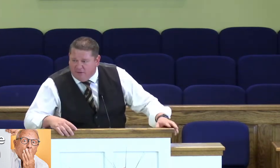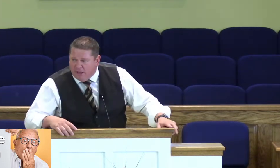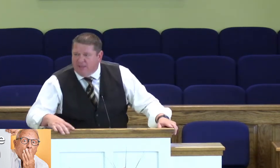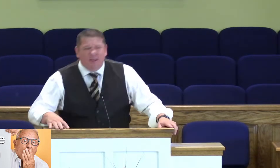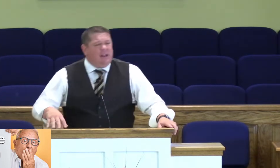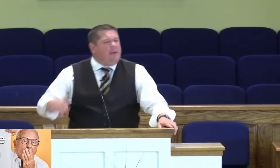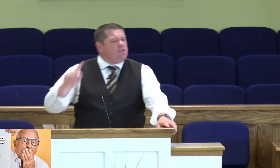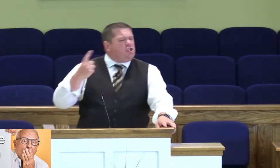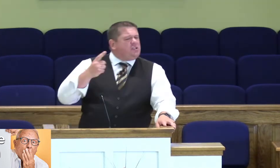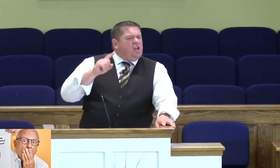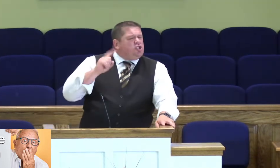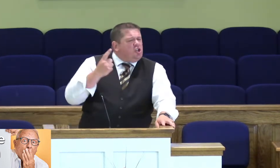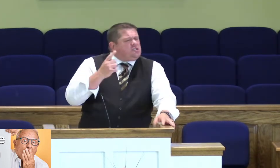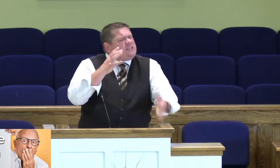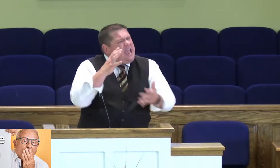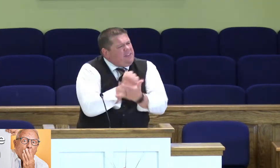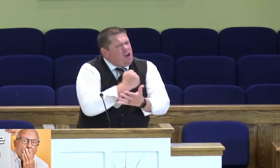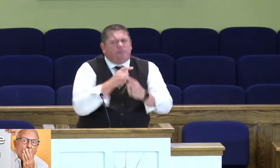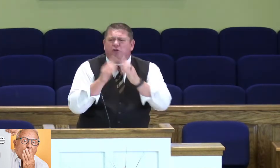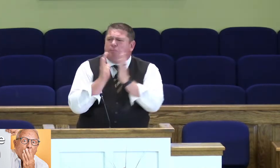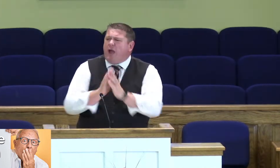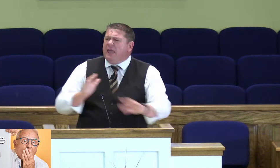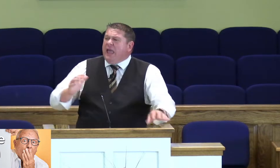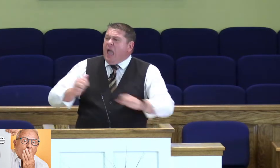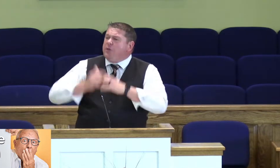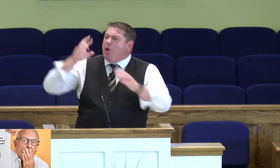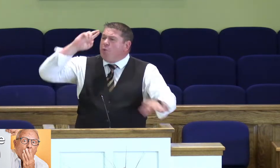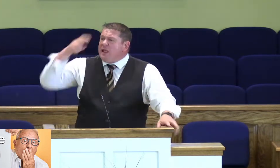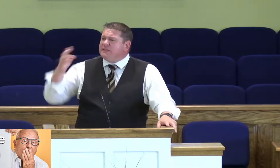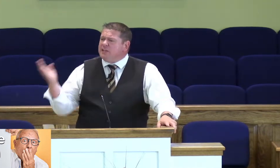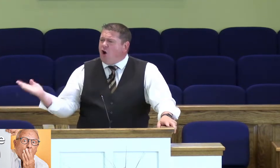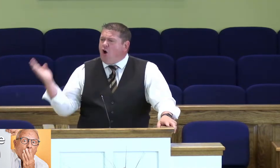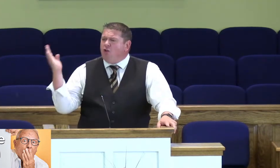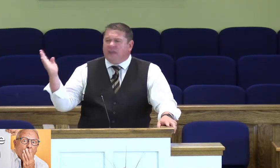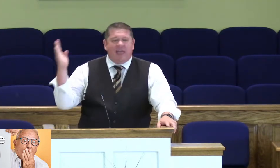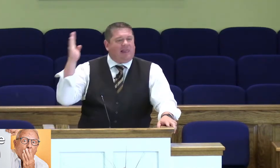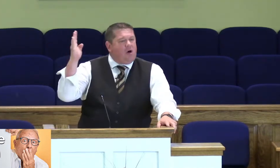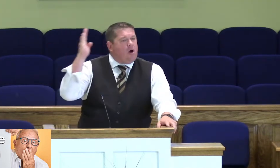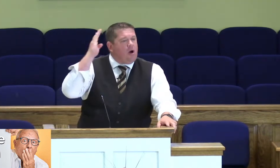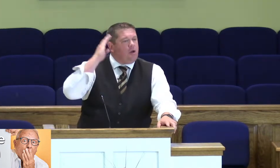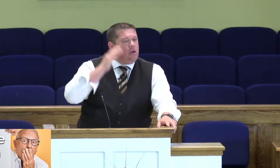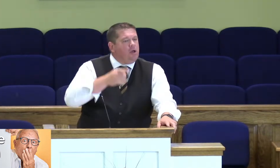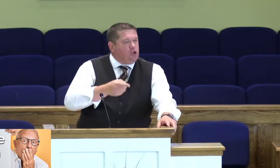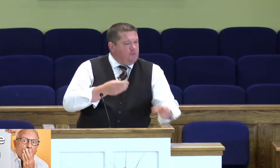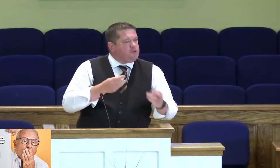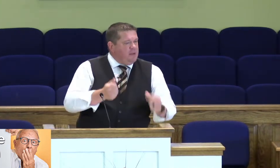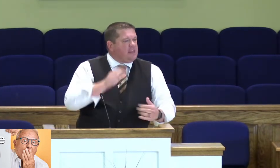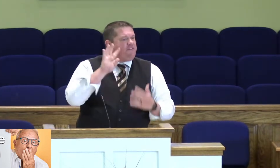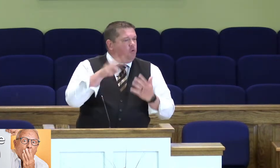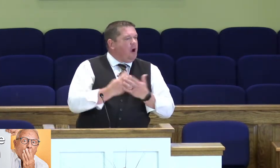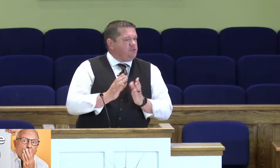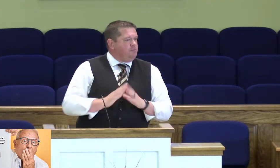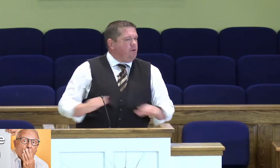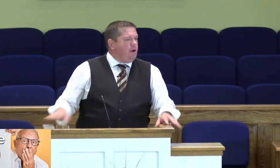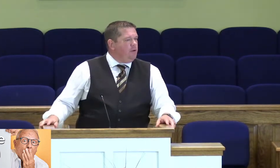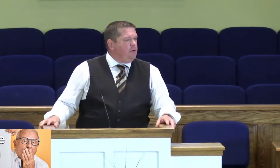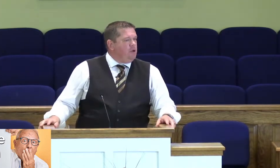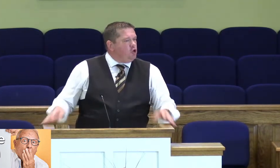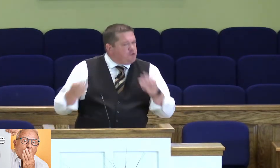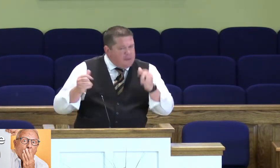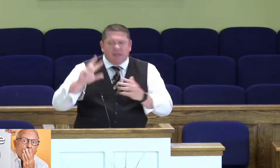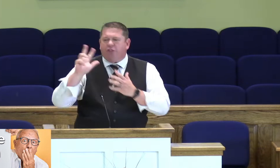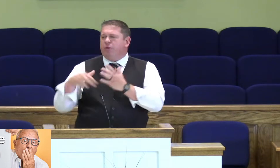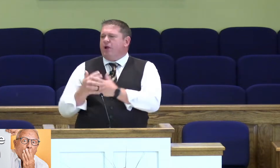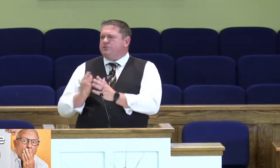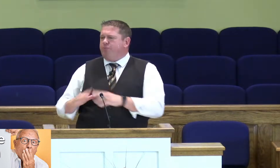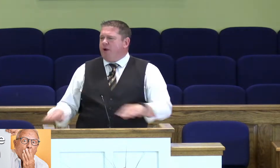amen right there, right? I mean, just taking the opportunity to pray, and without realizing it, all day long, you have spent that 4 hours in prayer.